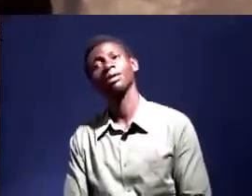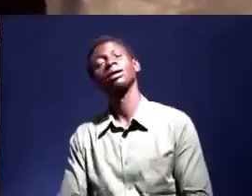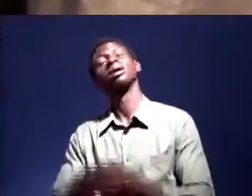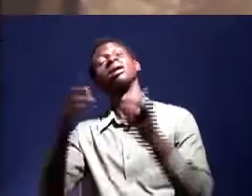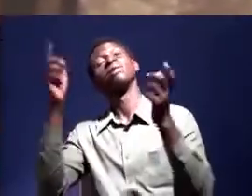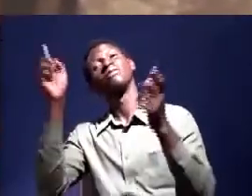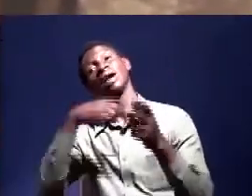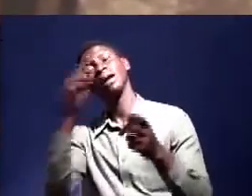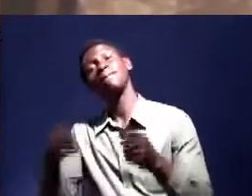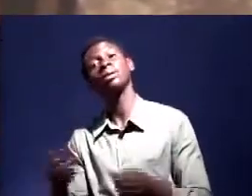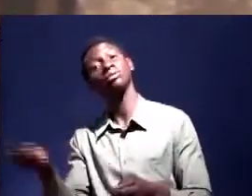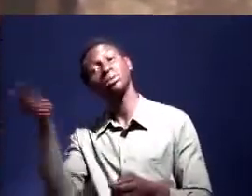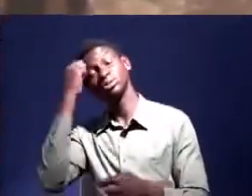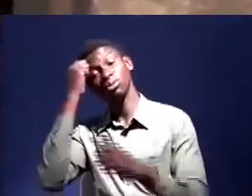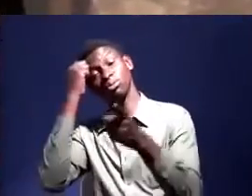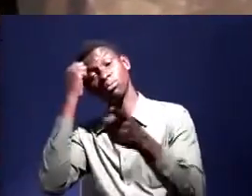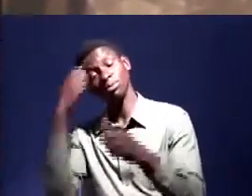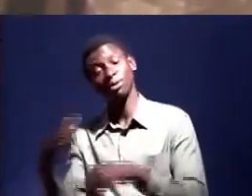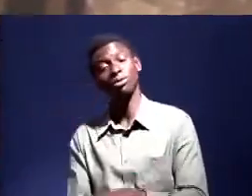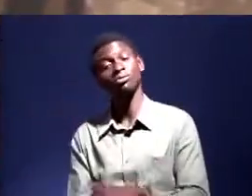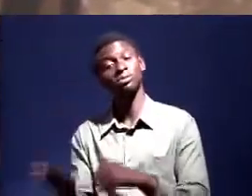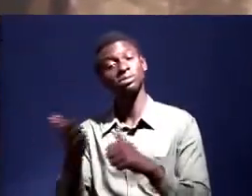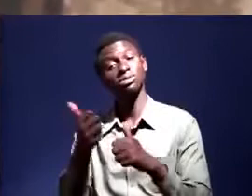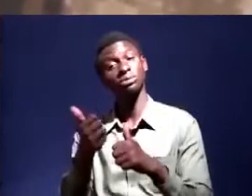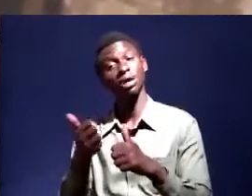and the ones you never remembered to confess,